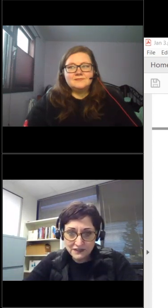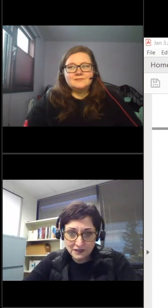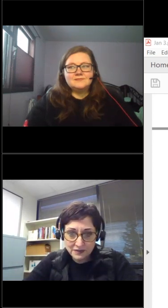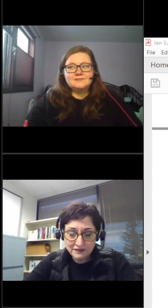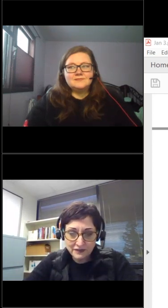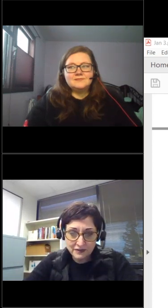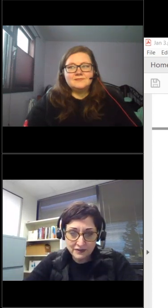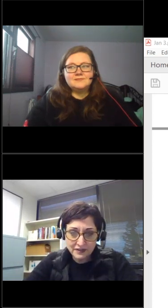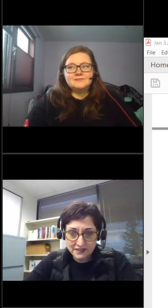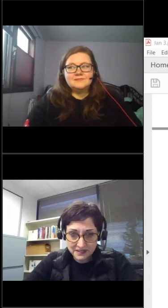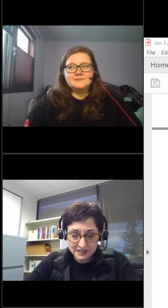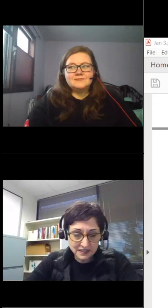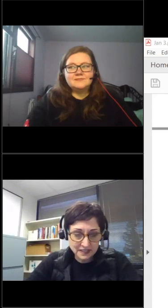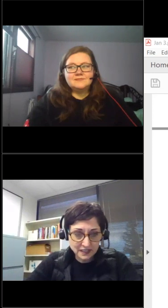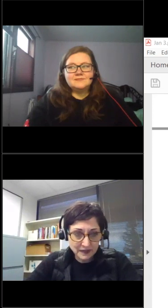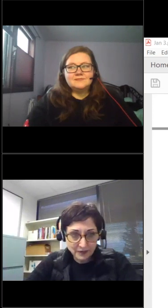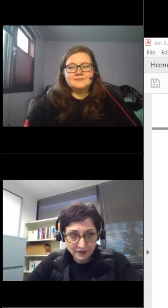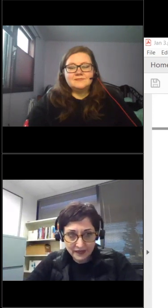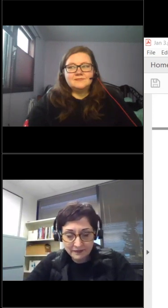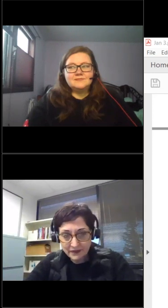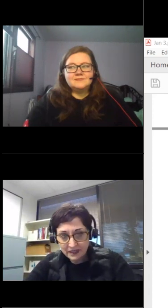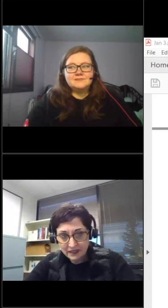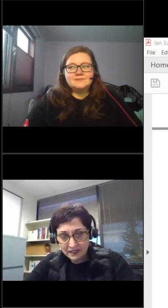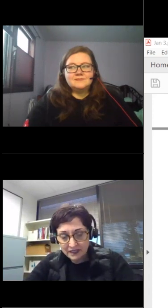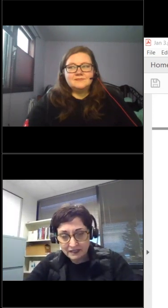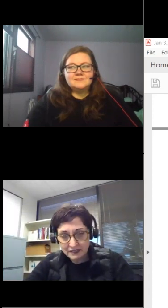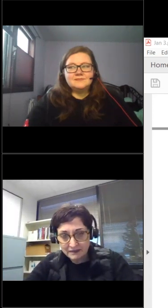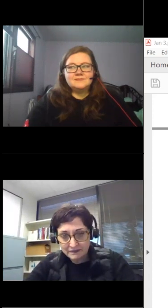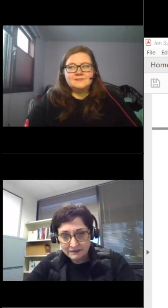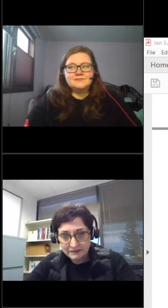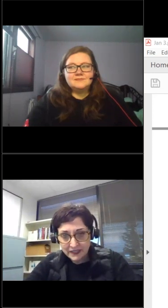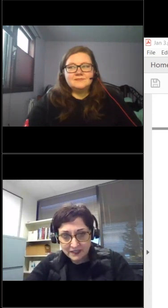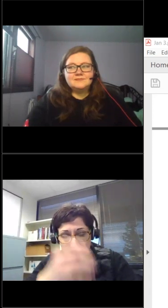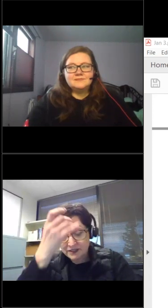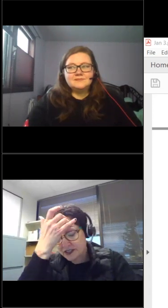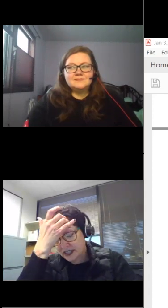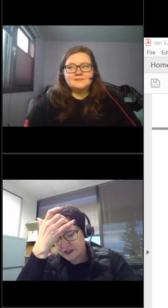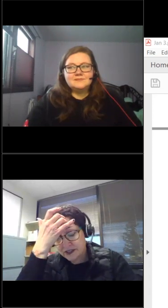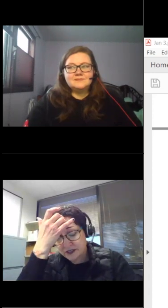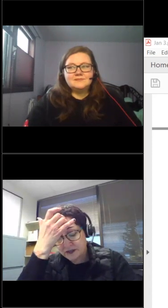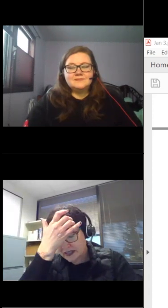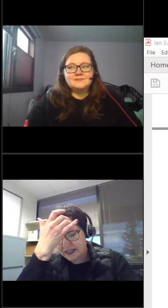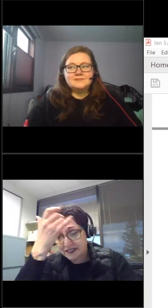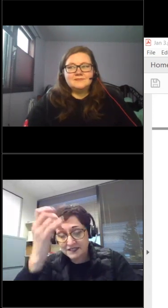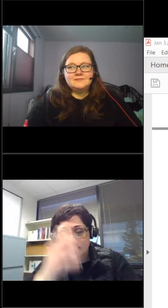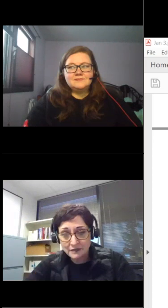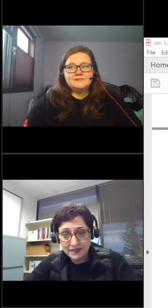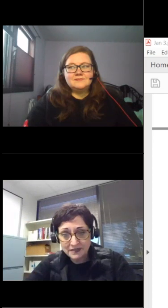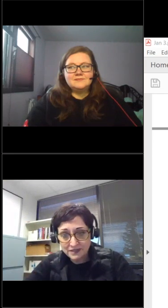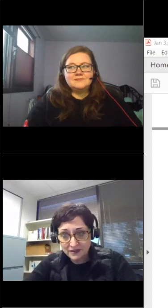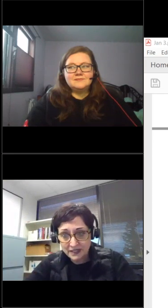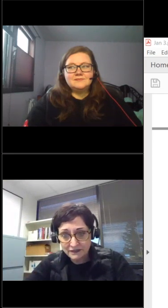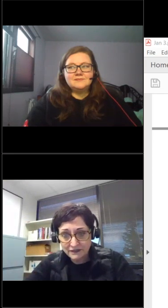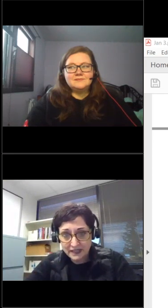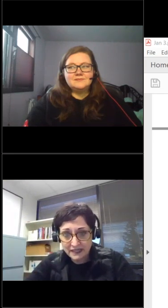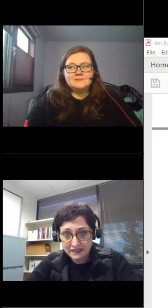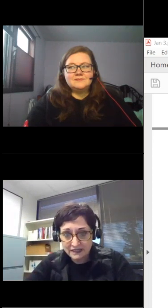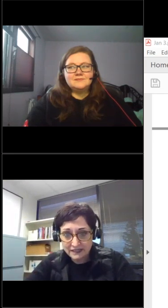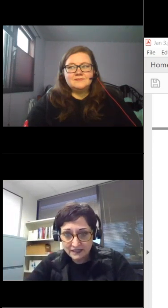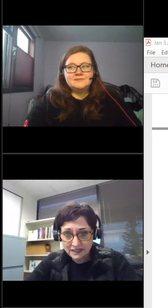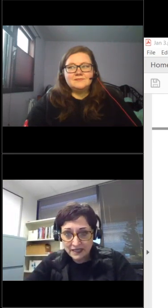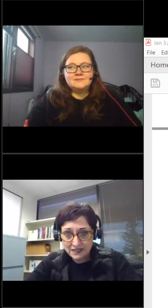of solution for non-existent EMOD program. I acknowledge the challenges around accessing EMODs, so thank you for